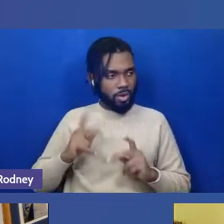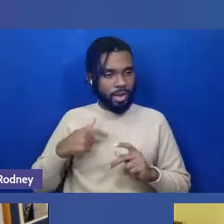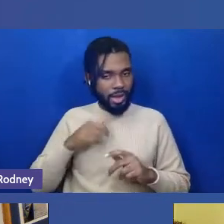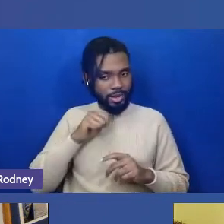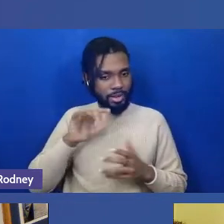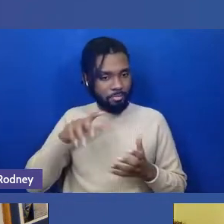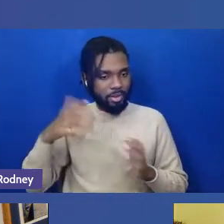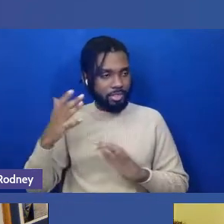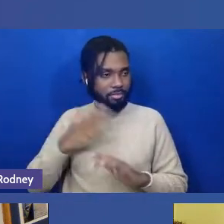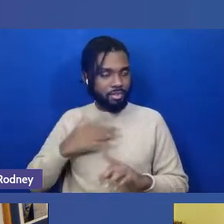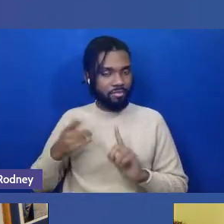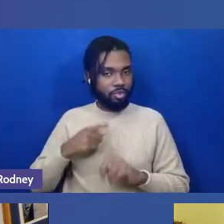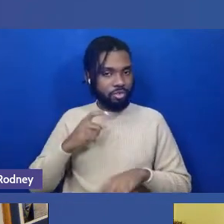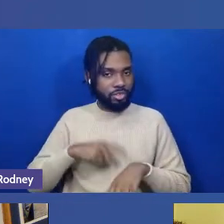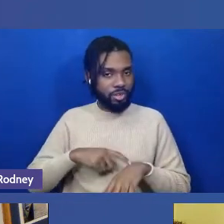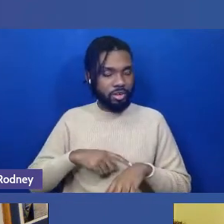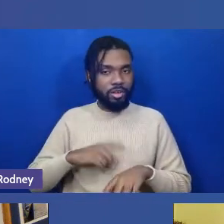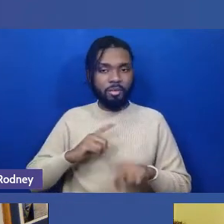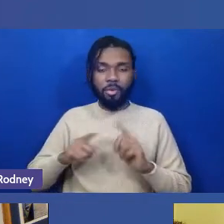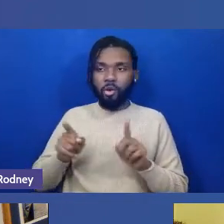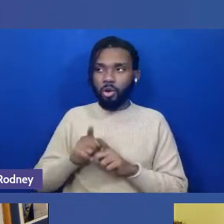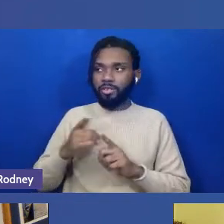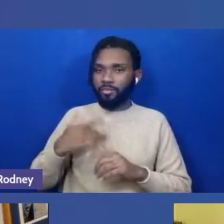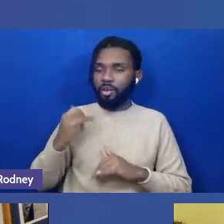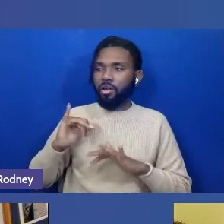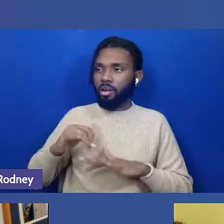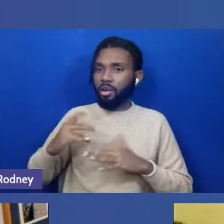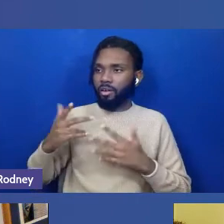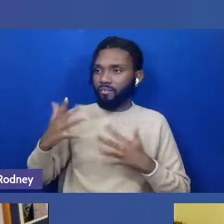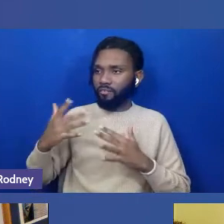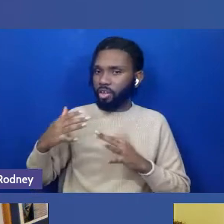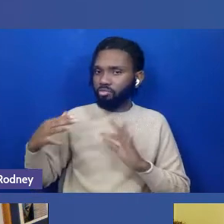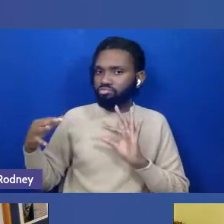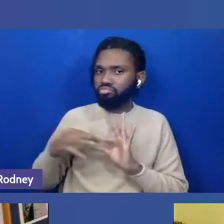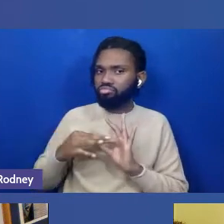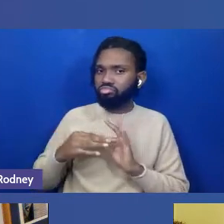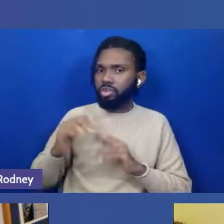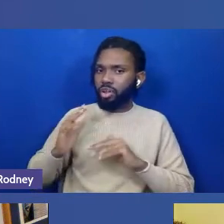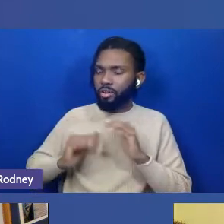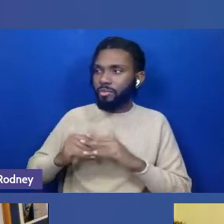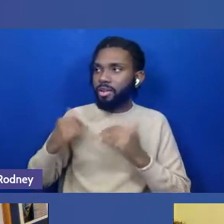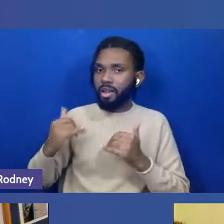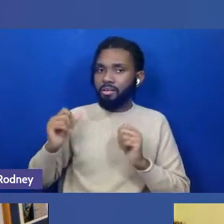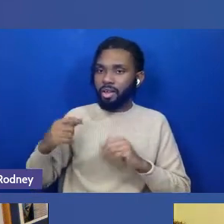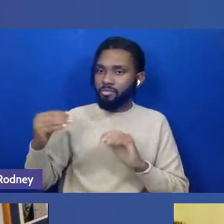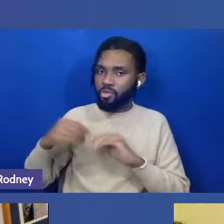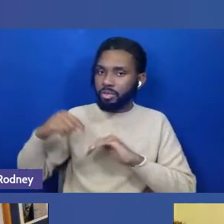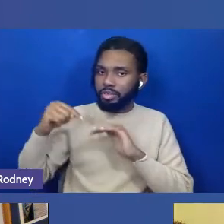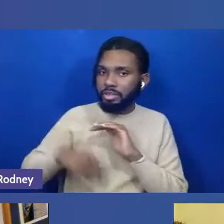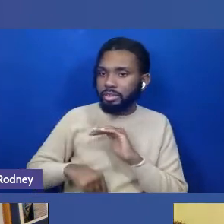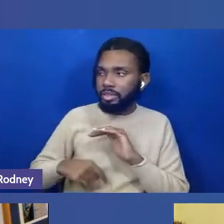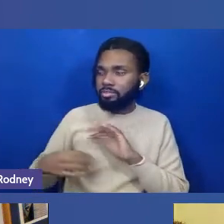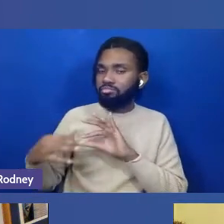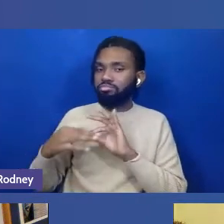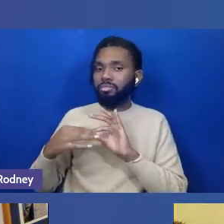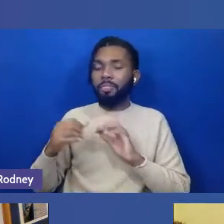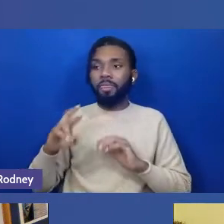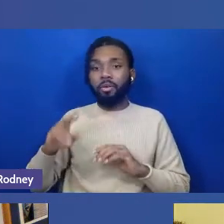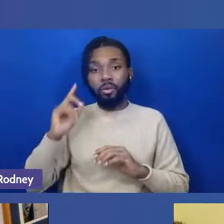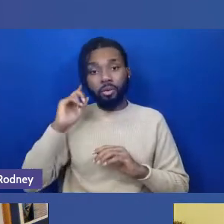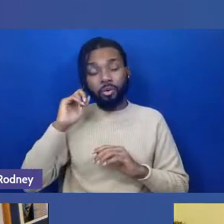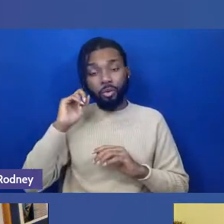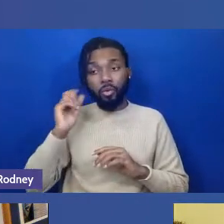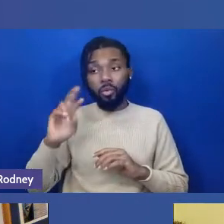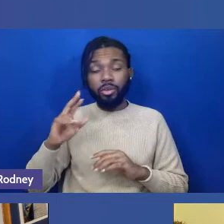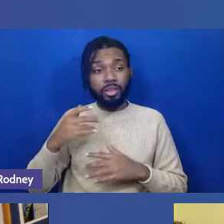because like there's like a comfortability there, right? When you go back into that relationship and you can deepen the work, or you go back, or the producer asks you back and they say, hey, what